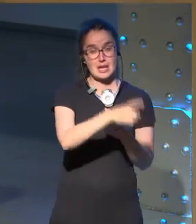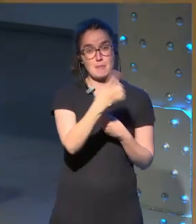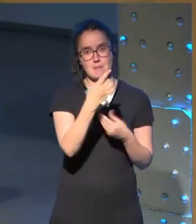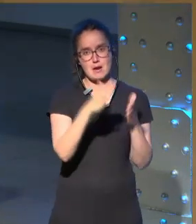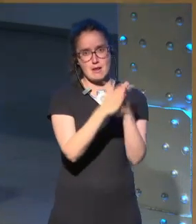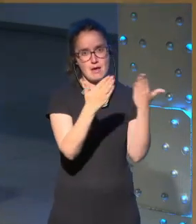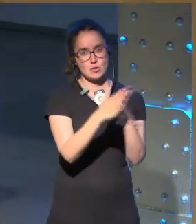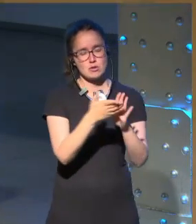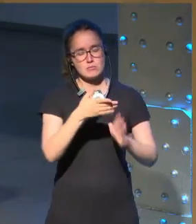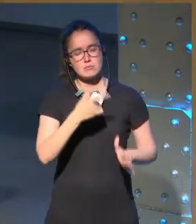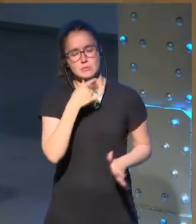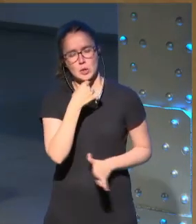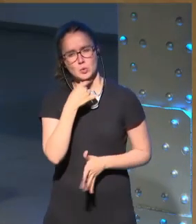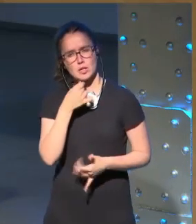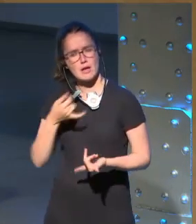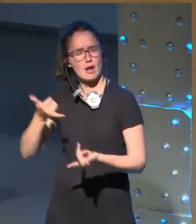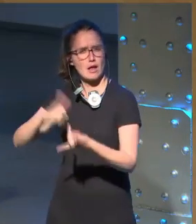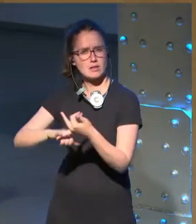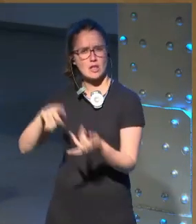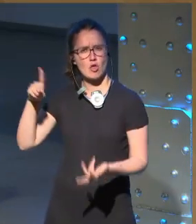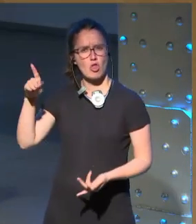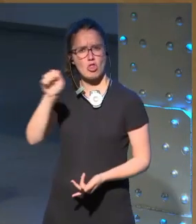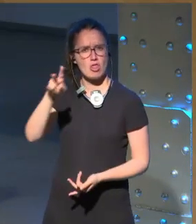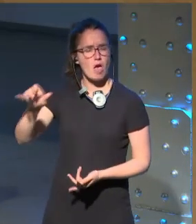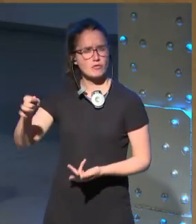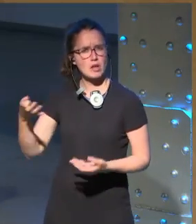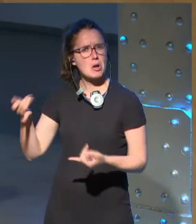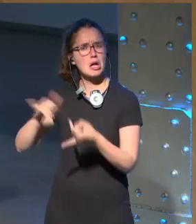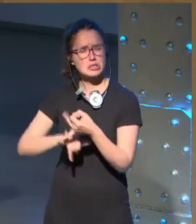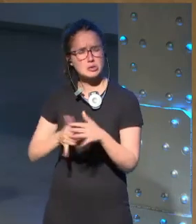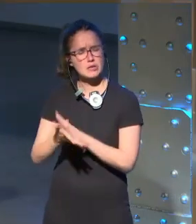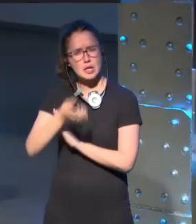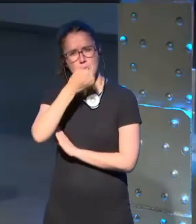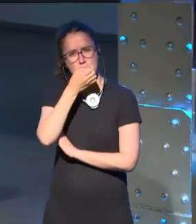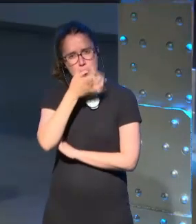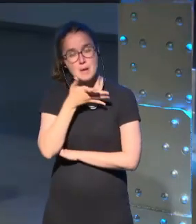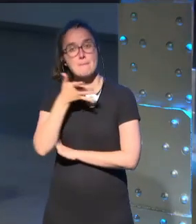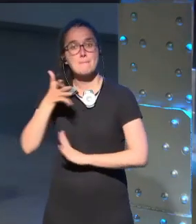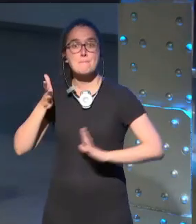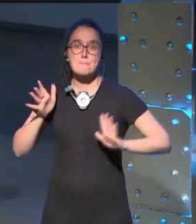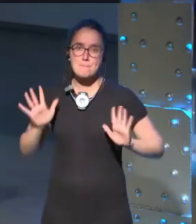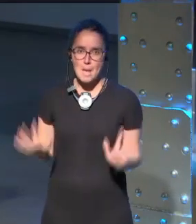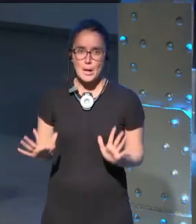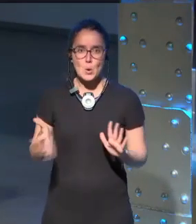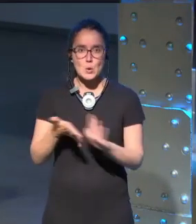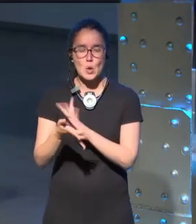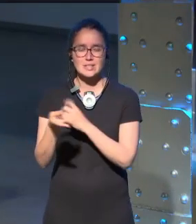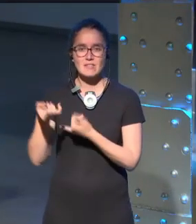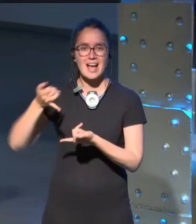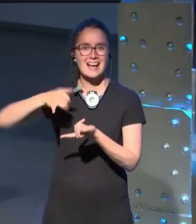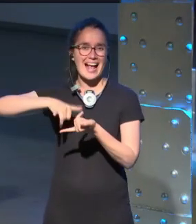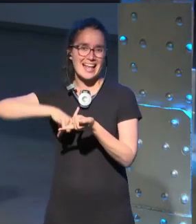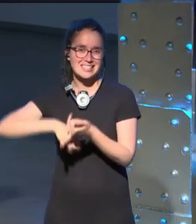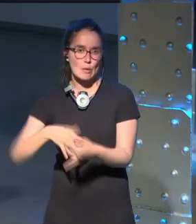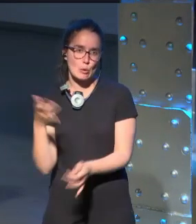married. So I don't want him to be married to a super logical,